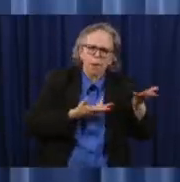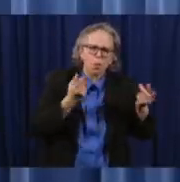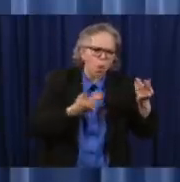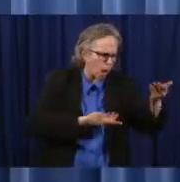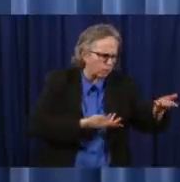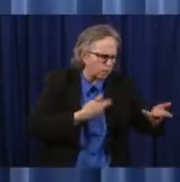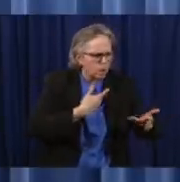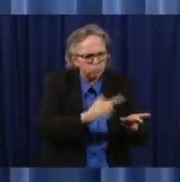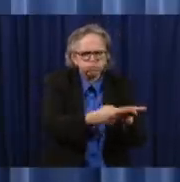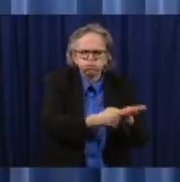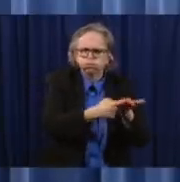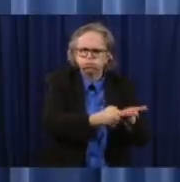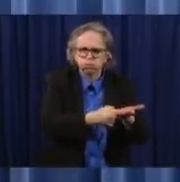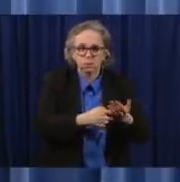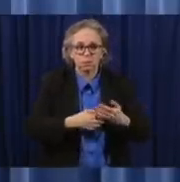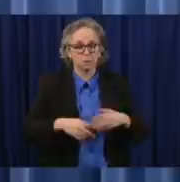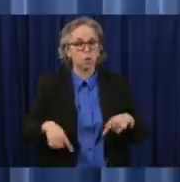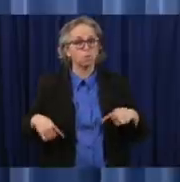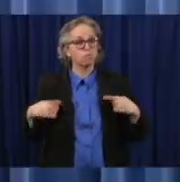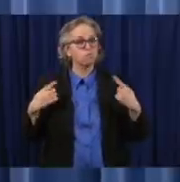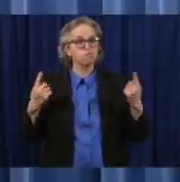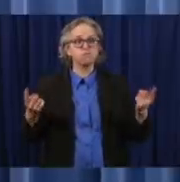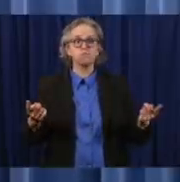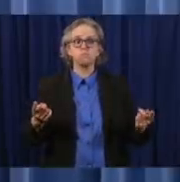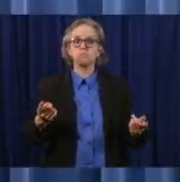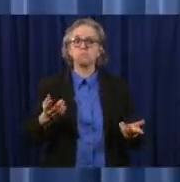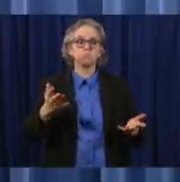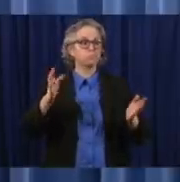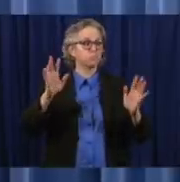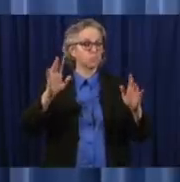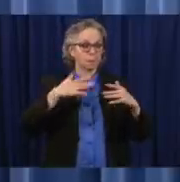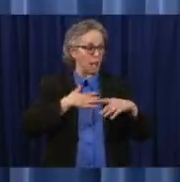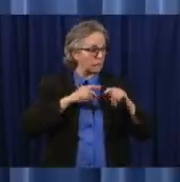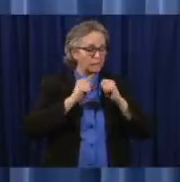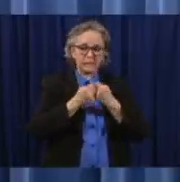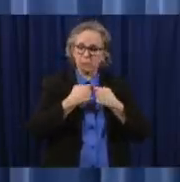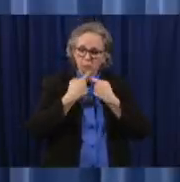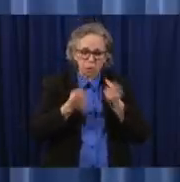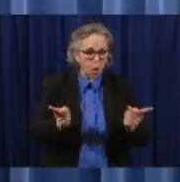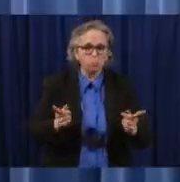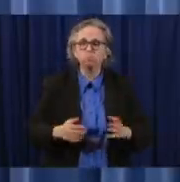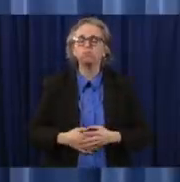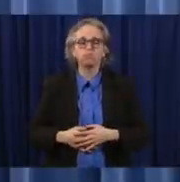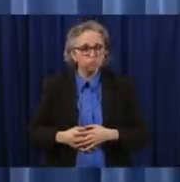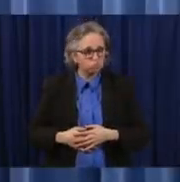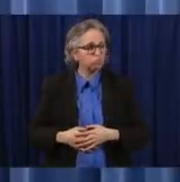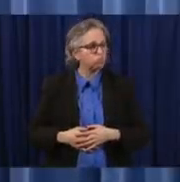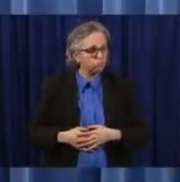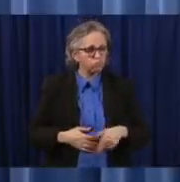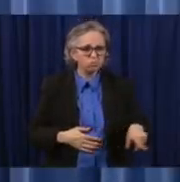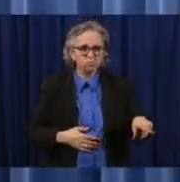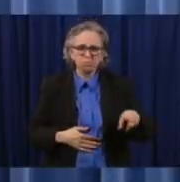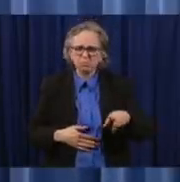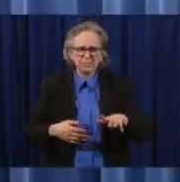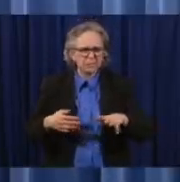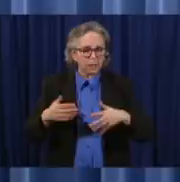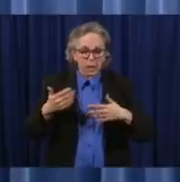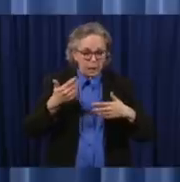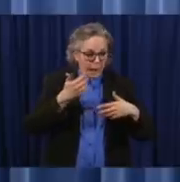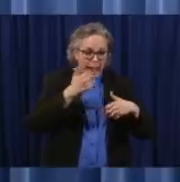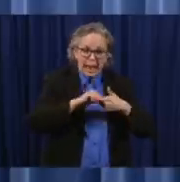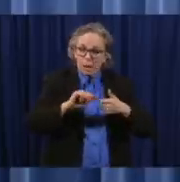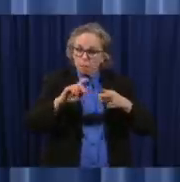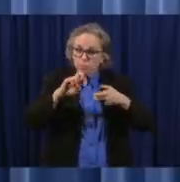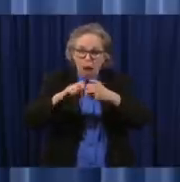told my team that, there's always Ohioans, whatever problem we have, there's some Ohioans out there who know